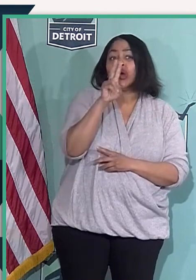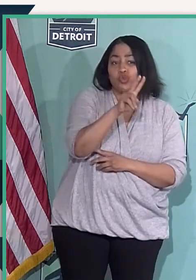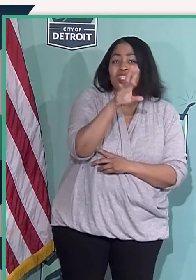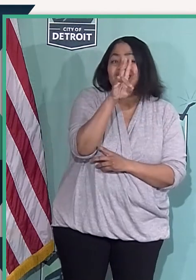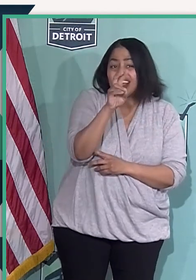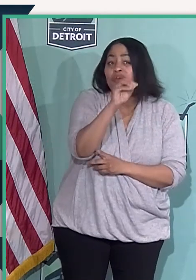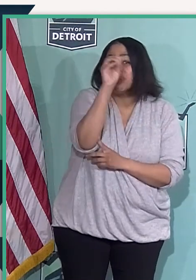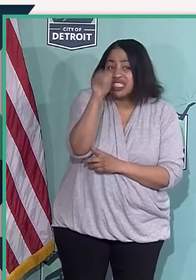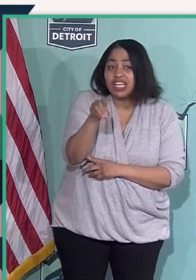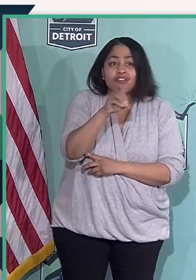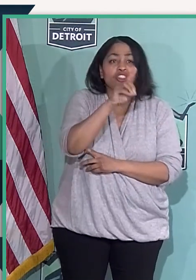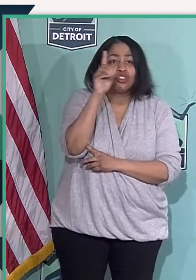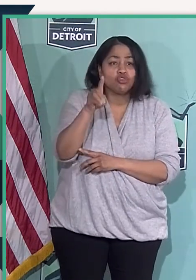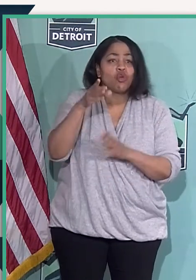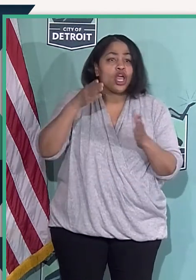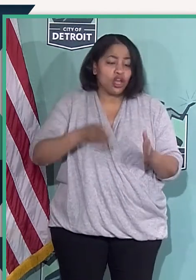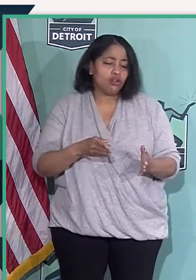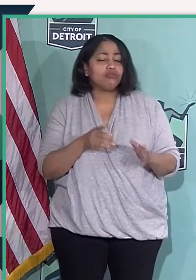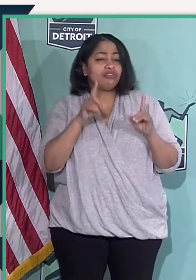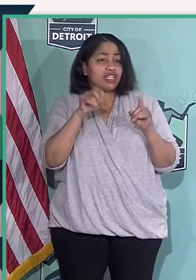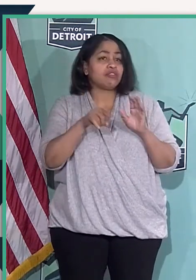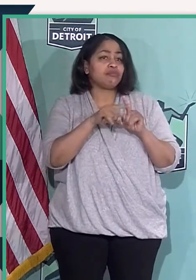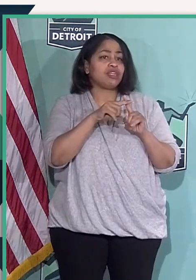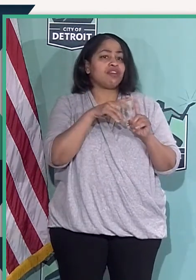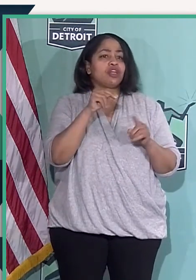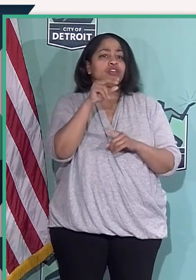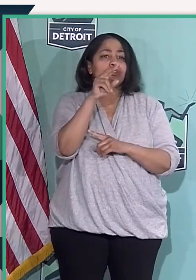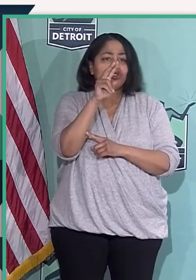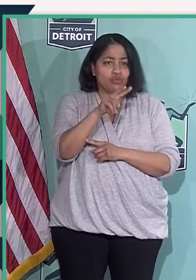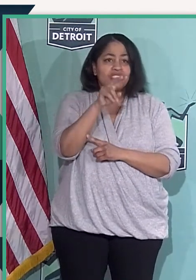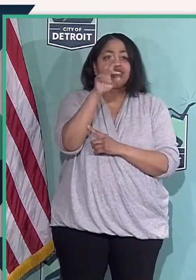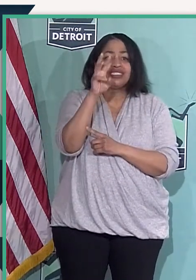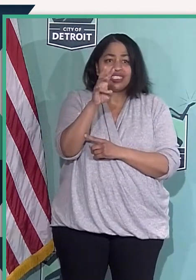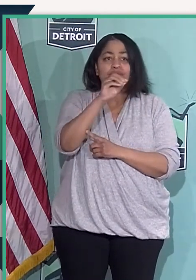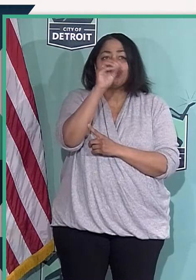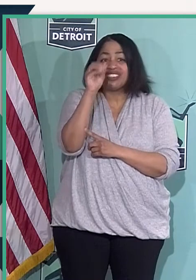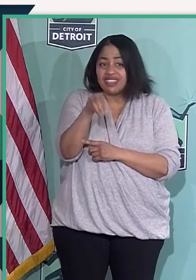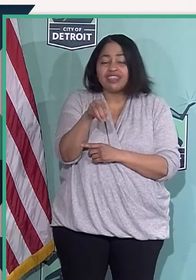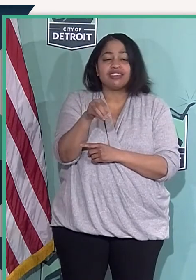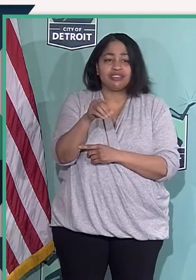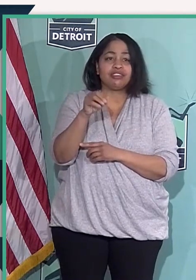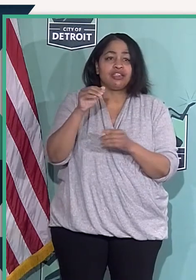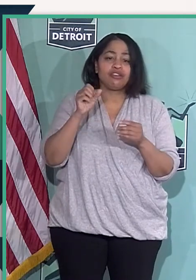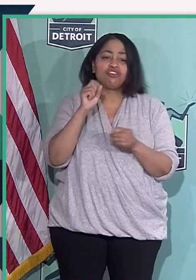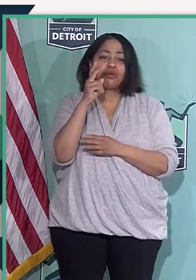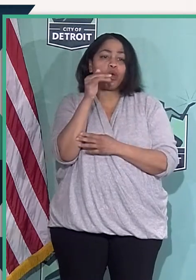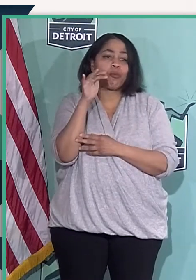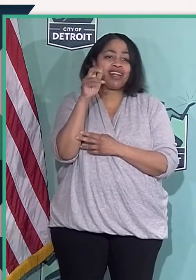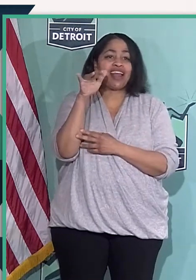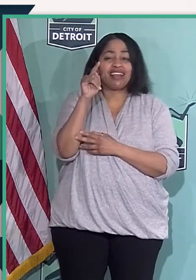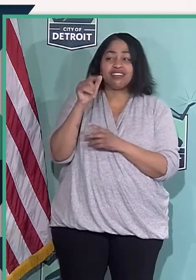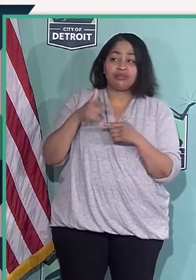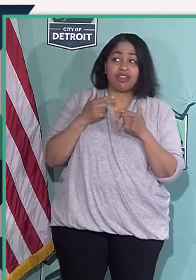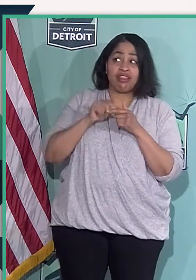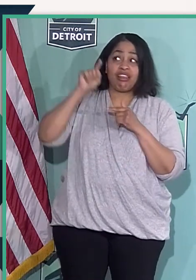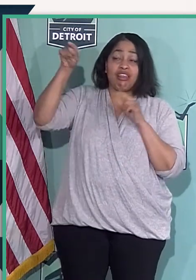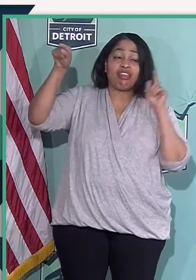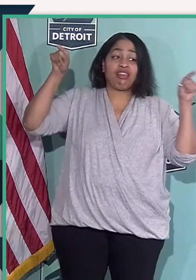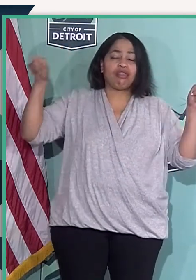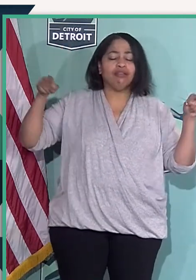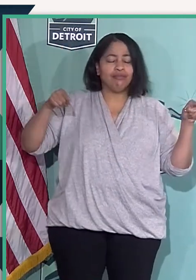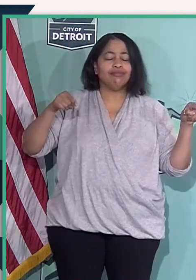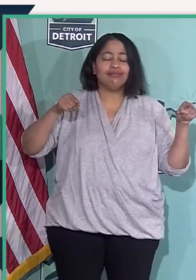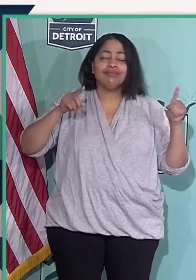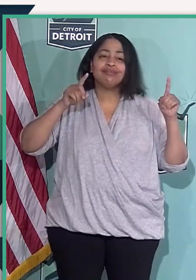27% of Detroiters have tested positive and 26% of suburbanites have tested positive. We are one region,